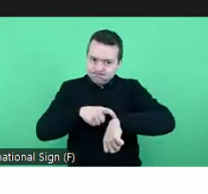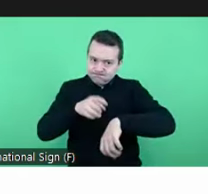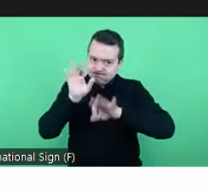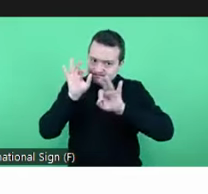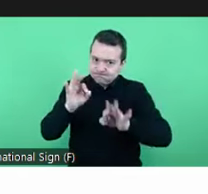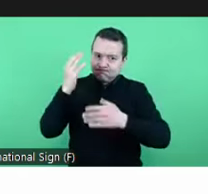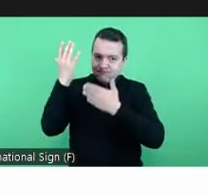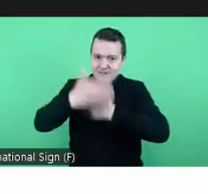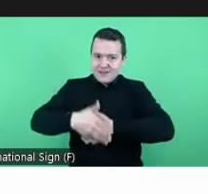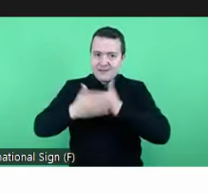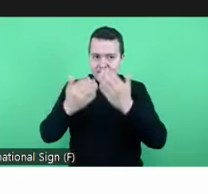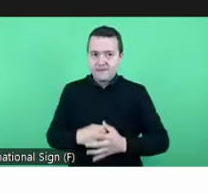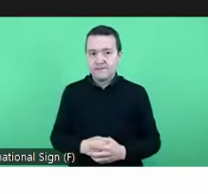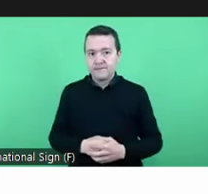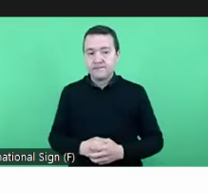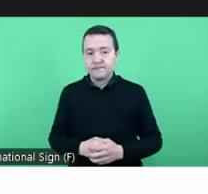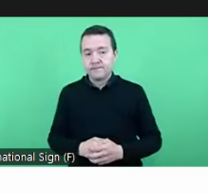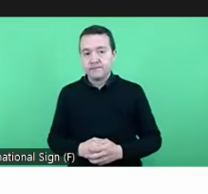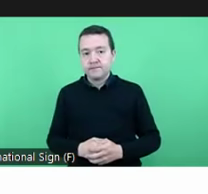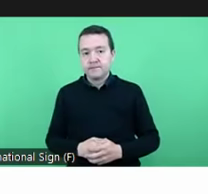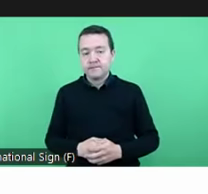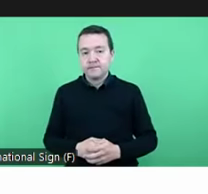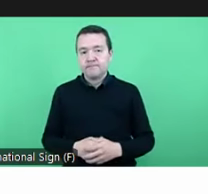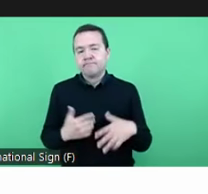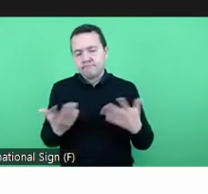to IIS, which will allow